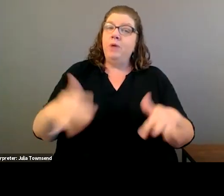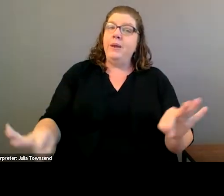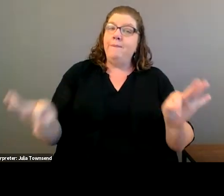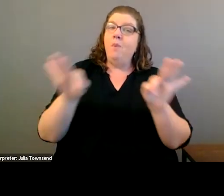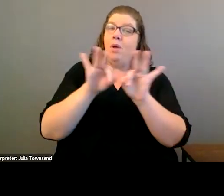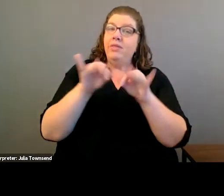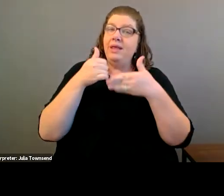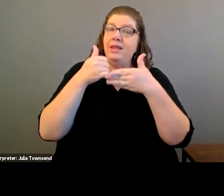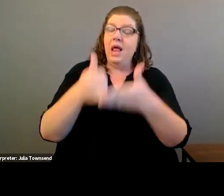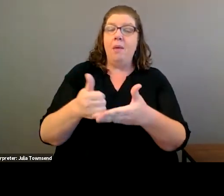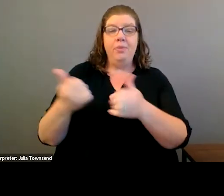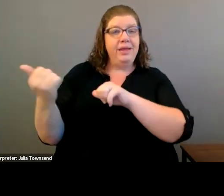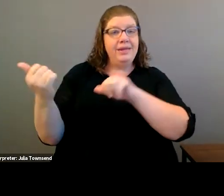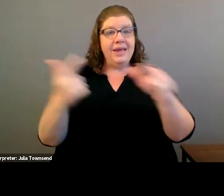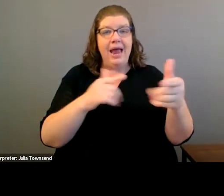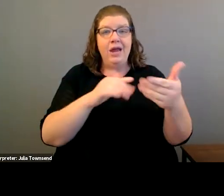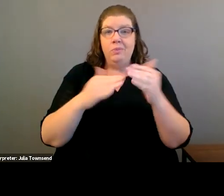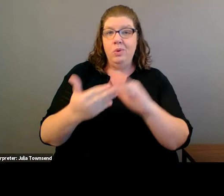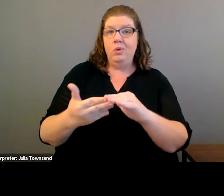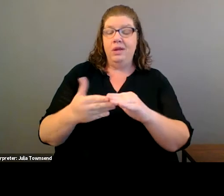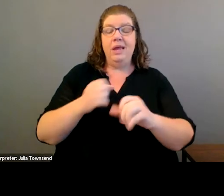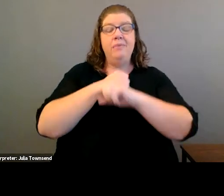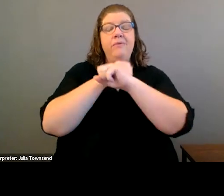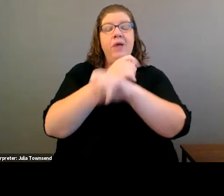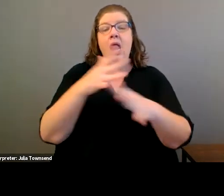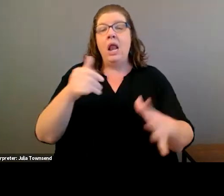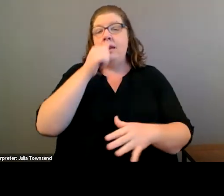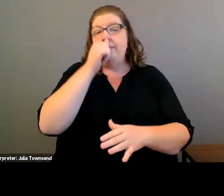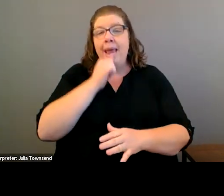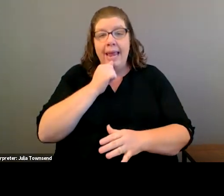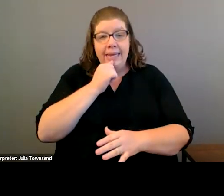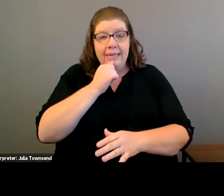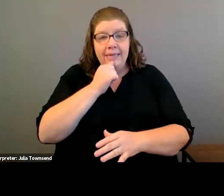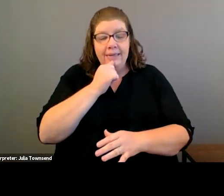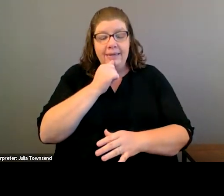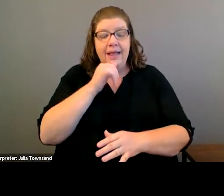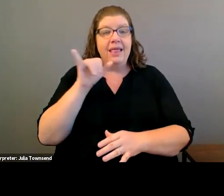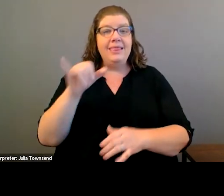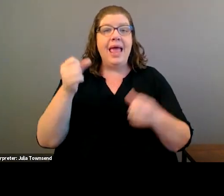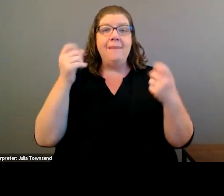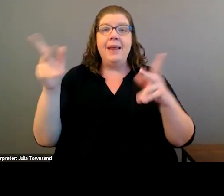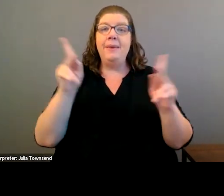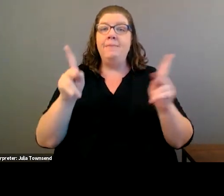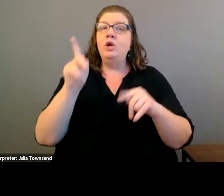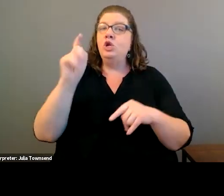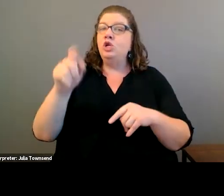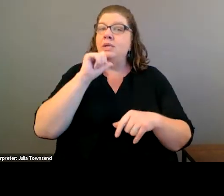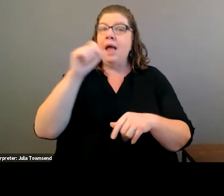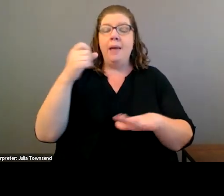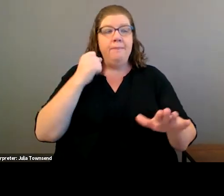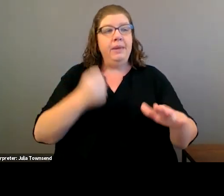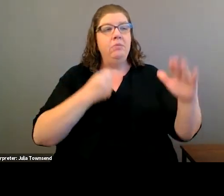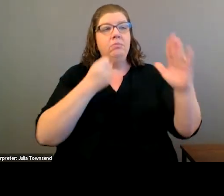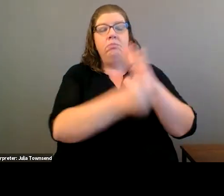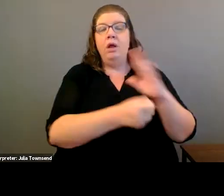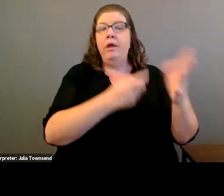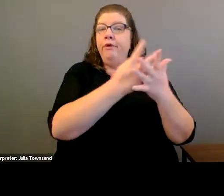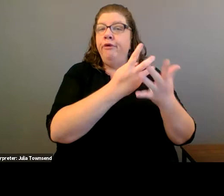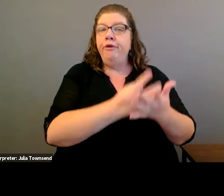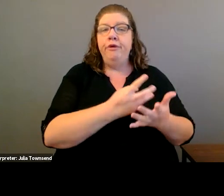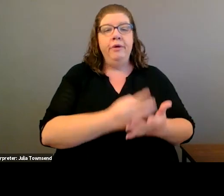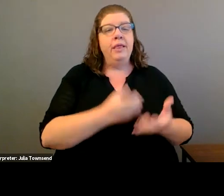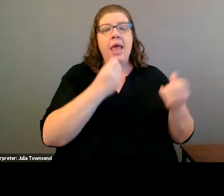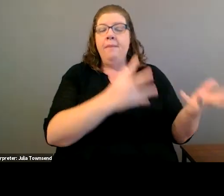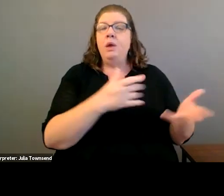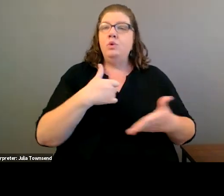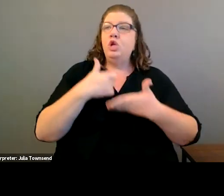our entire community and prevent a lot of pain. And that many people should not be getting incarcerated. We should be helping people more on the